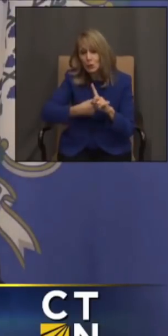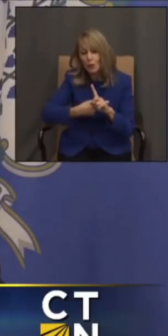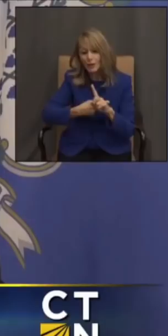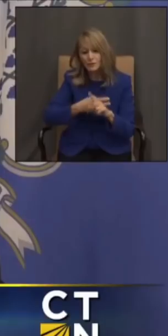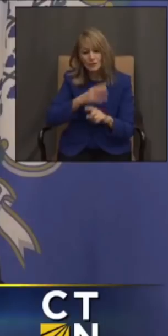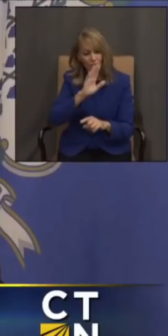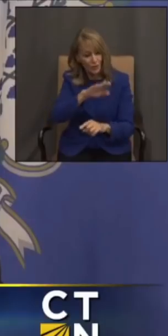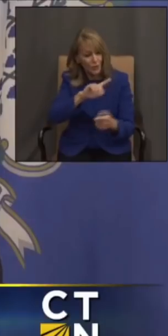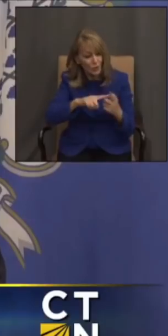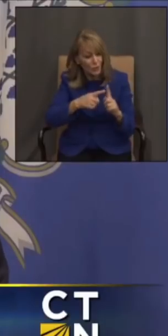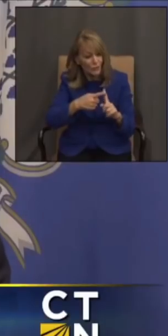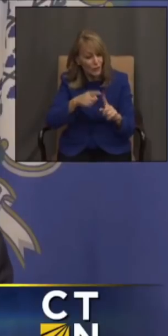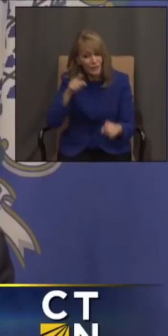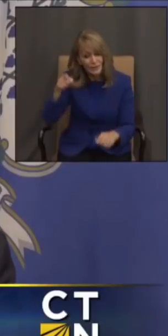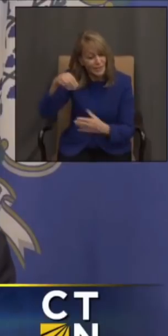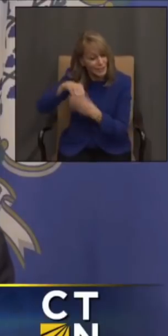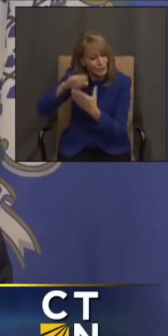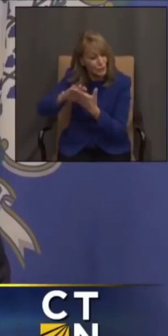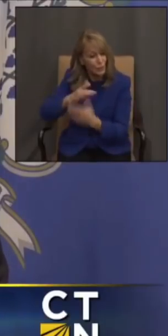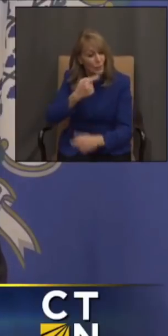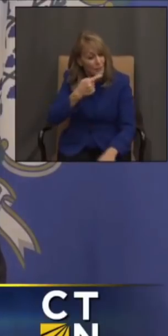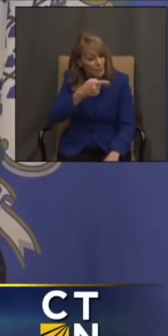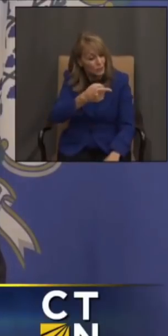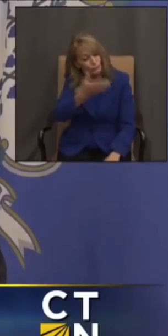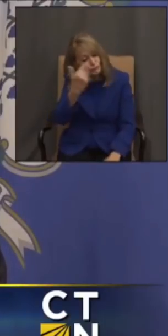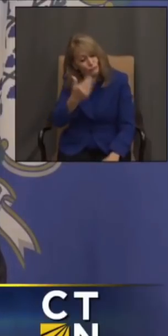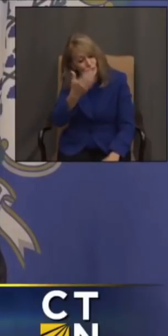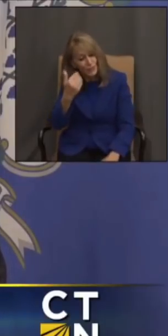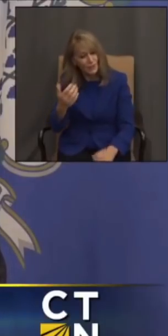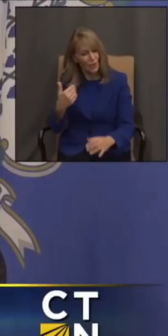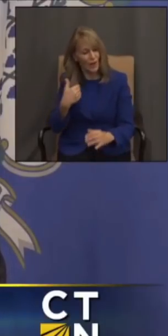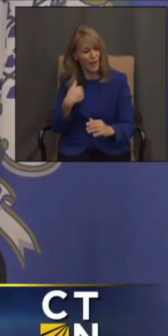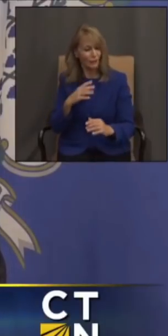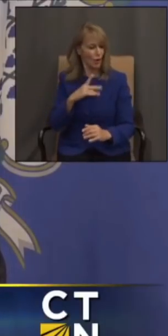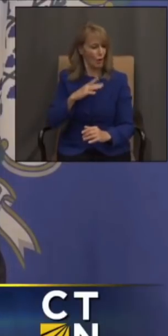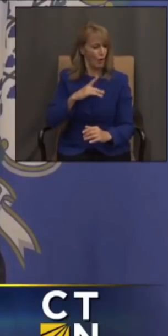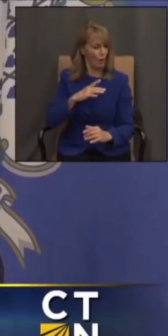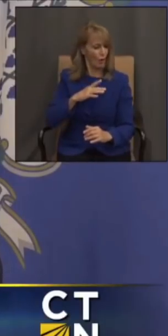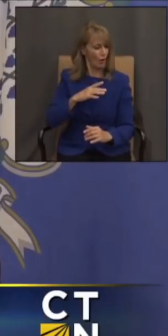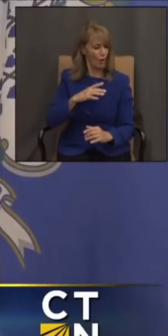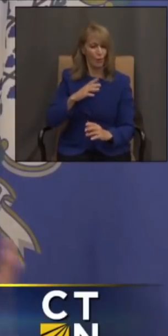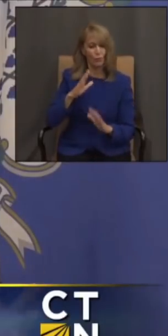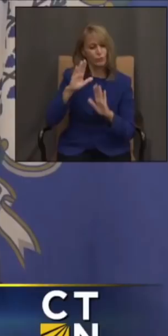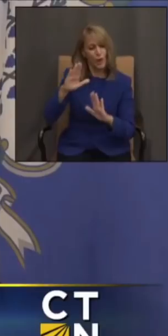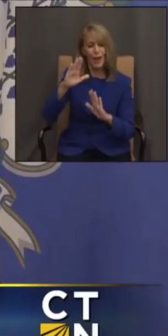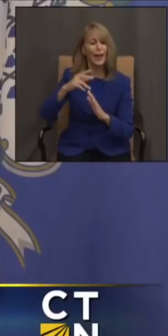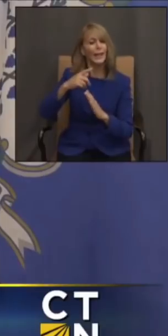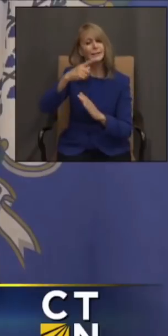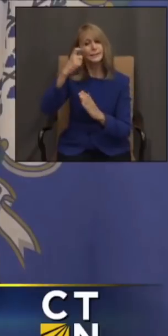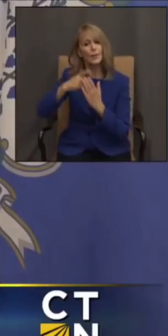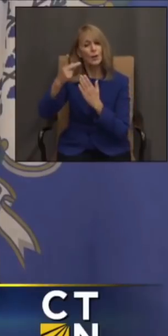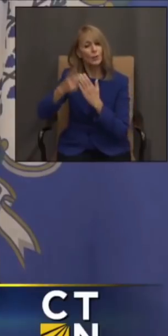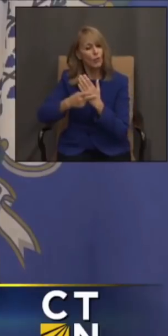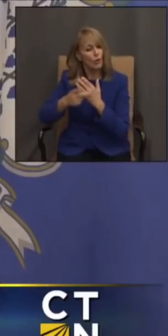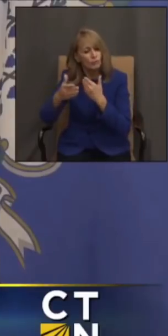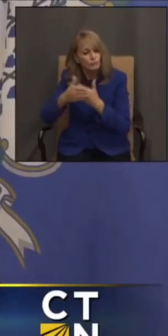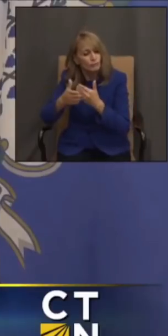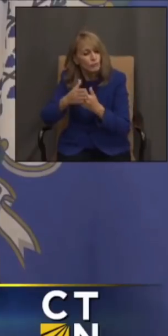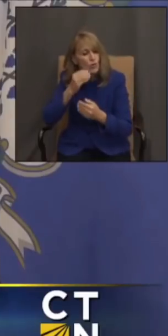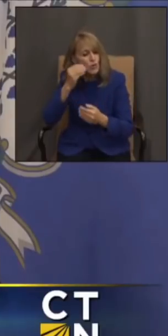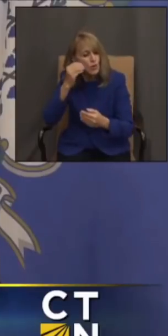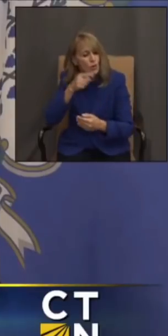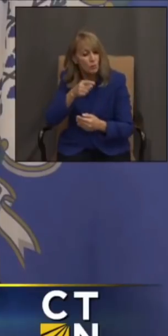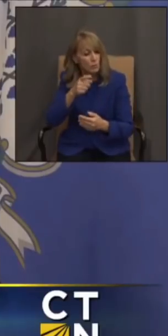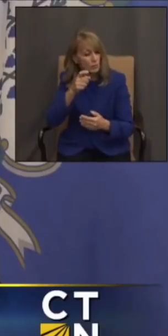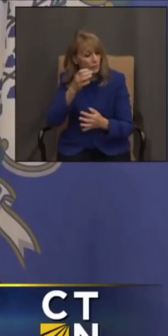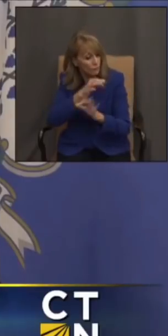friends really miss you. And by the way, we've got this amazing summer learning program available right in your community at no